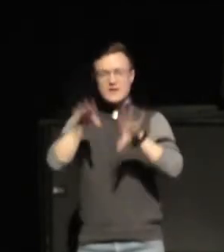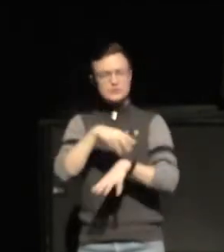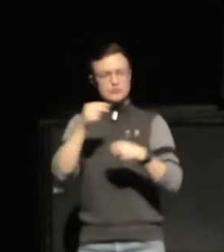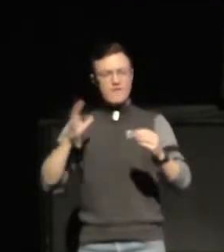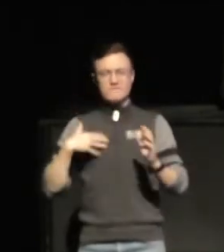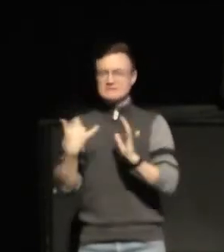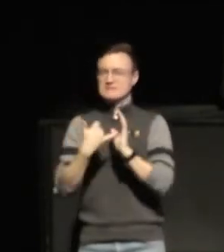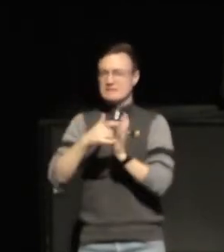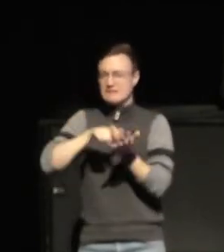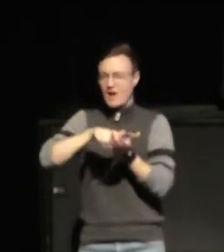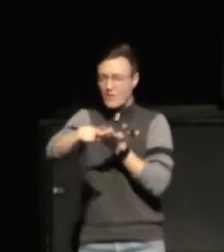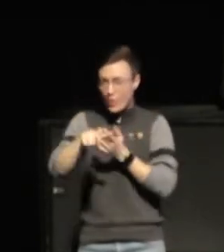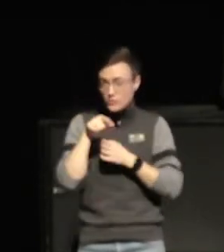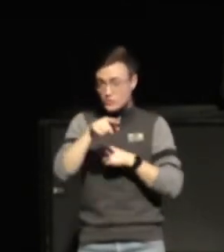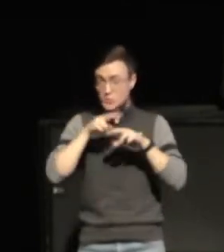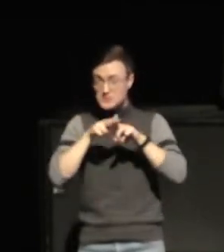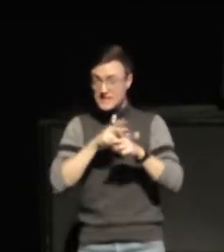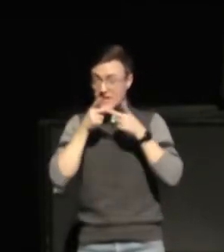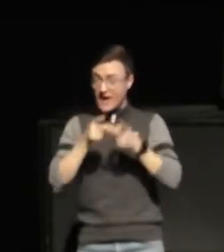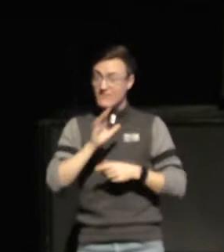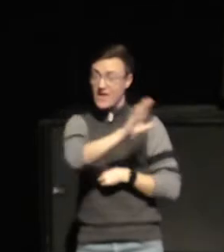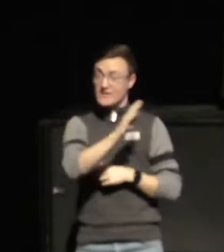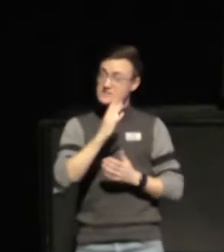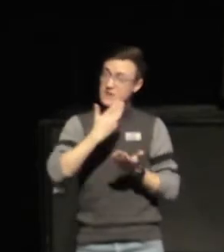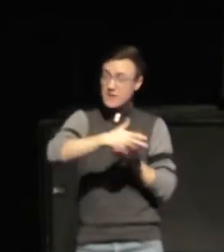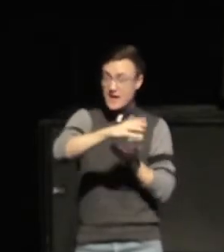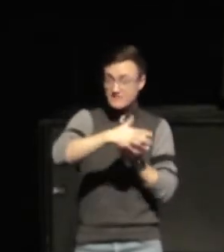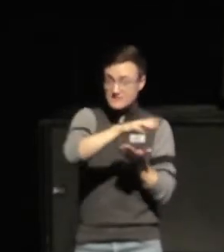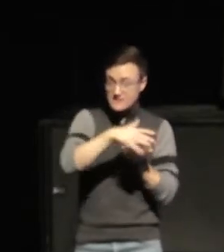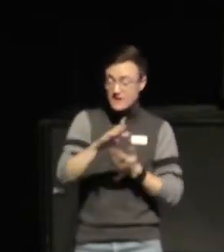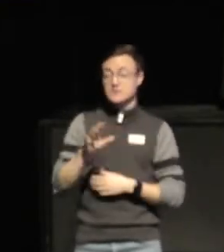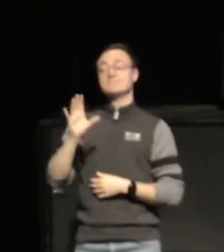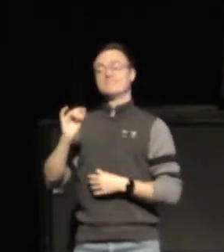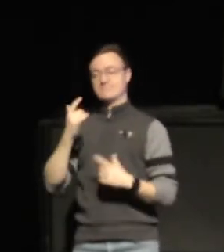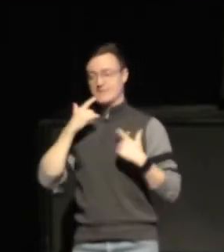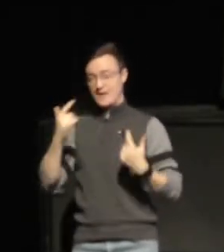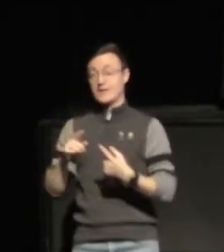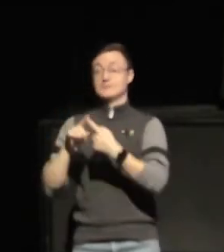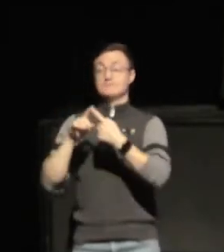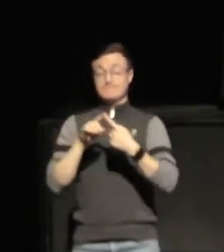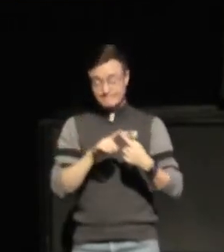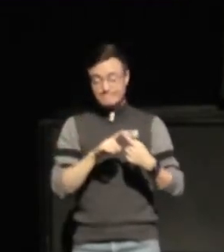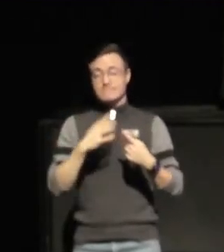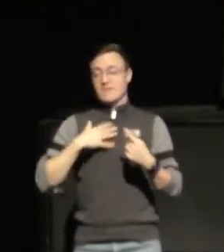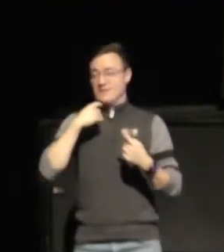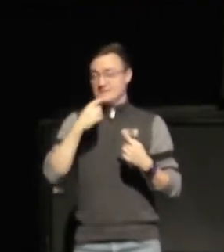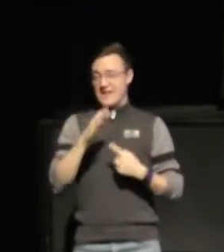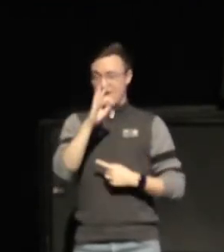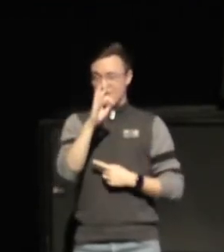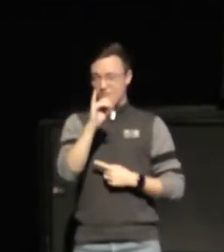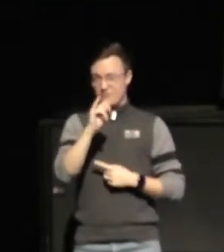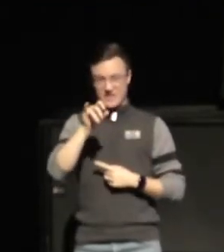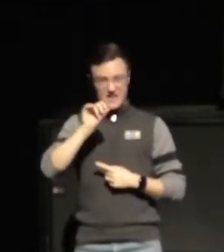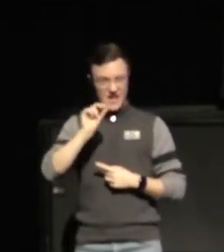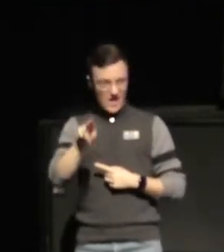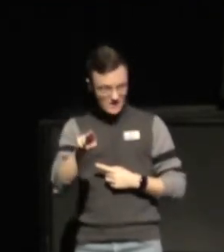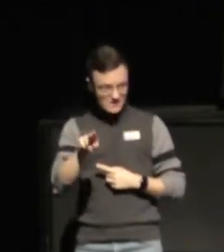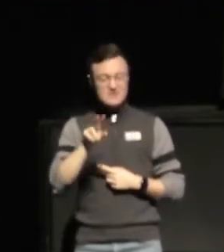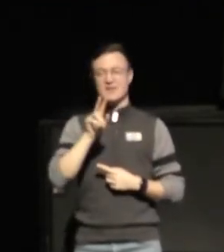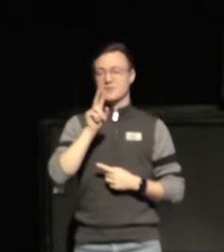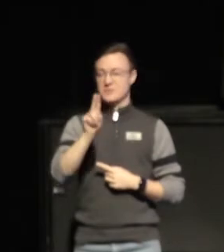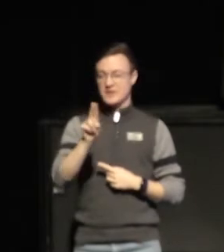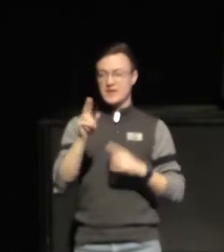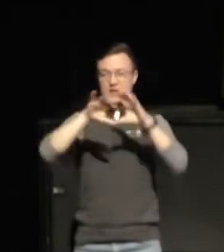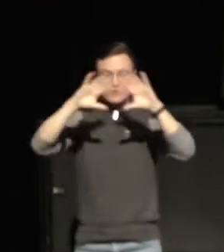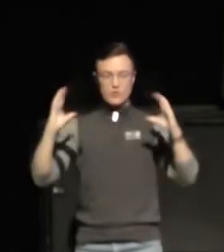are there similarities? Well, thank you. Well, first of all, FIAN is a global international